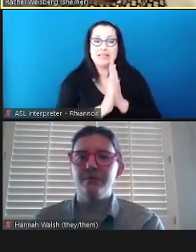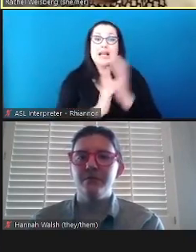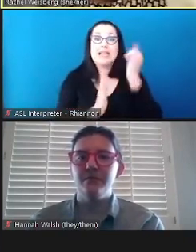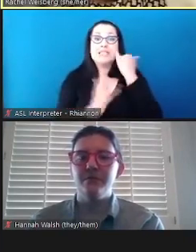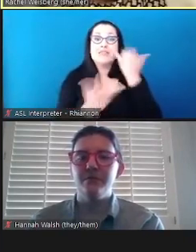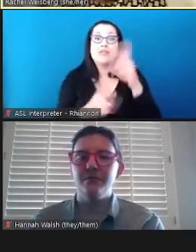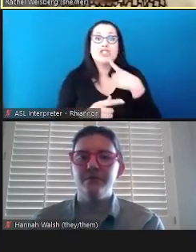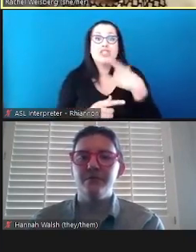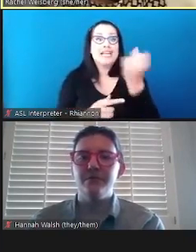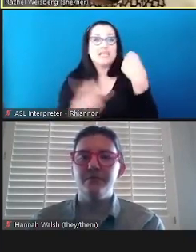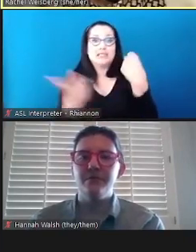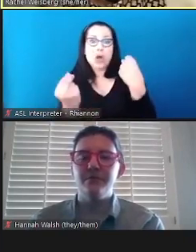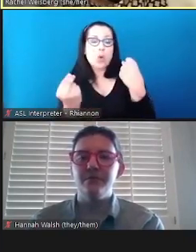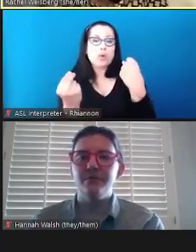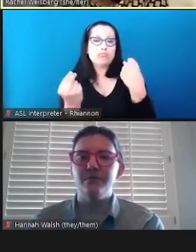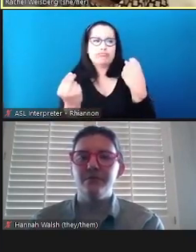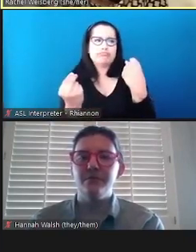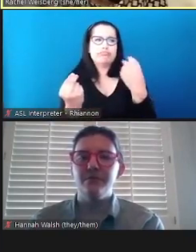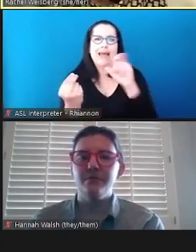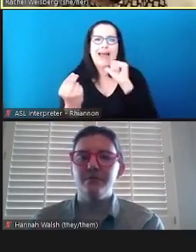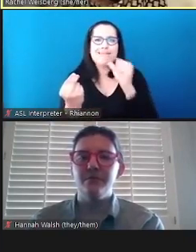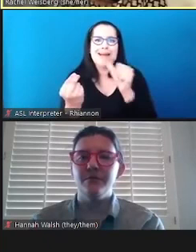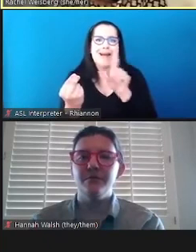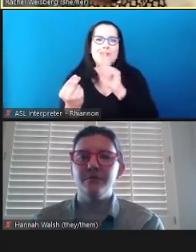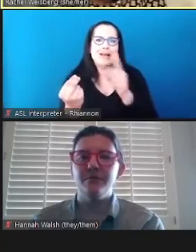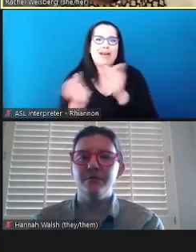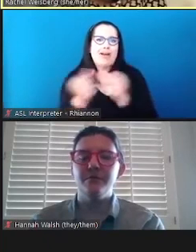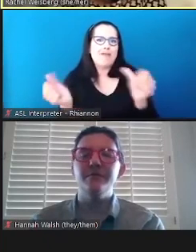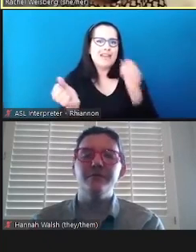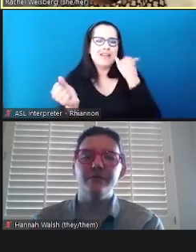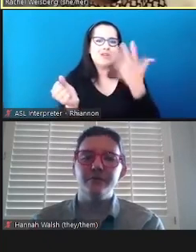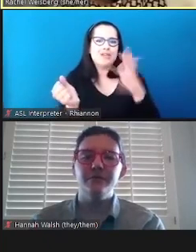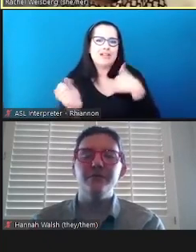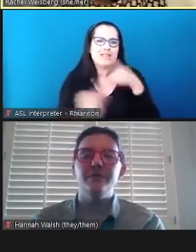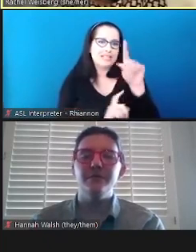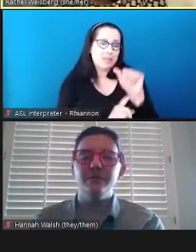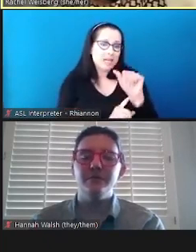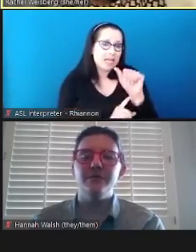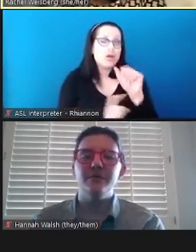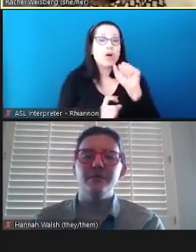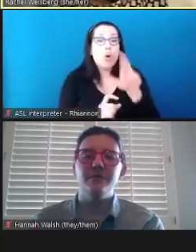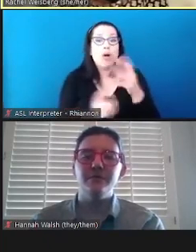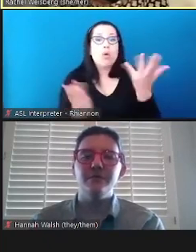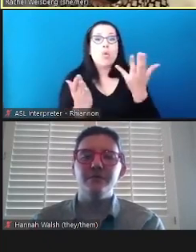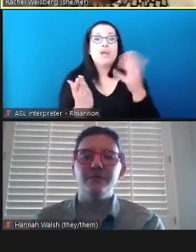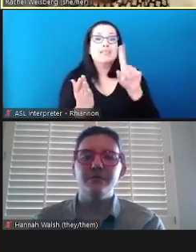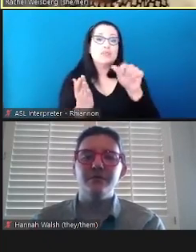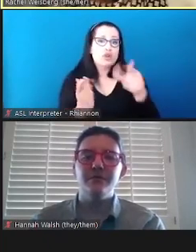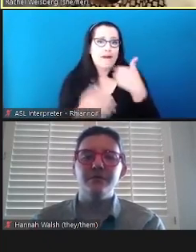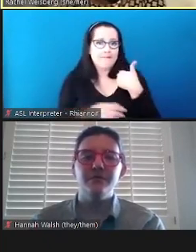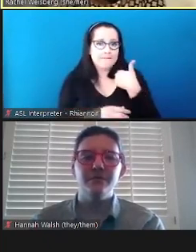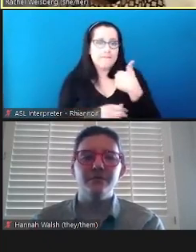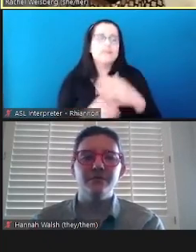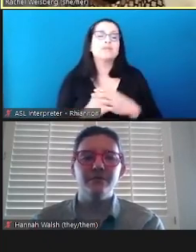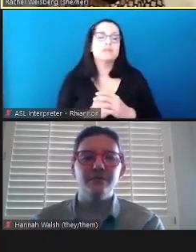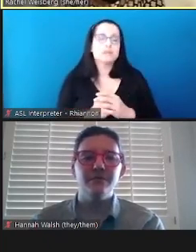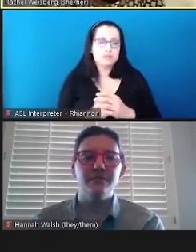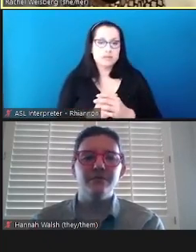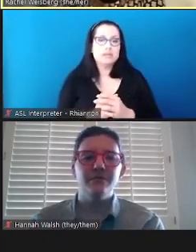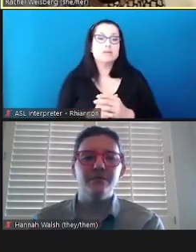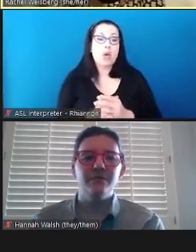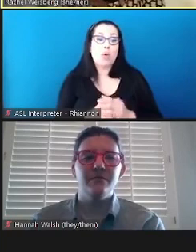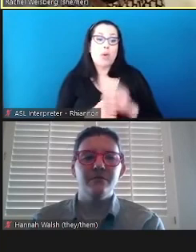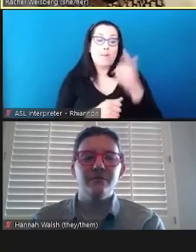you're not, that's not likely to reveal whether or not you have a disability or what your disability is. So because of that,